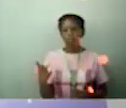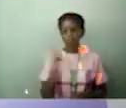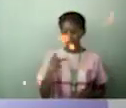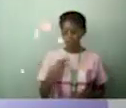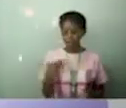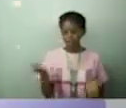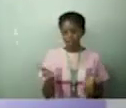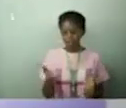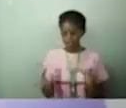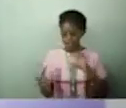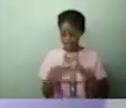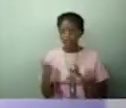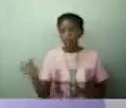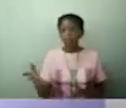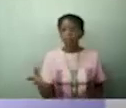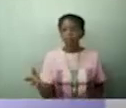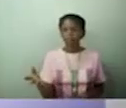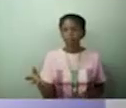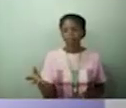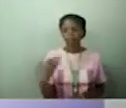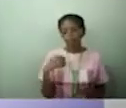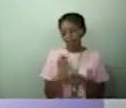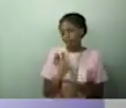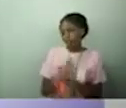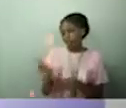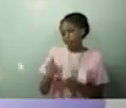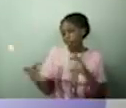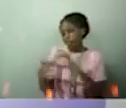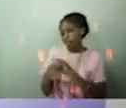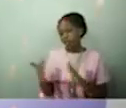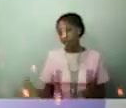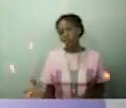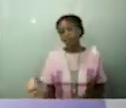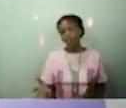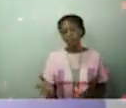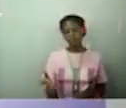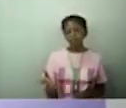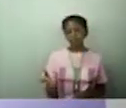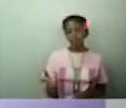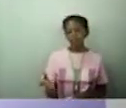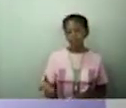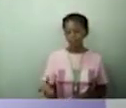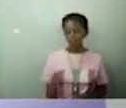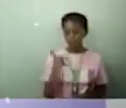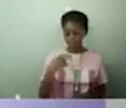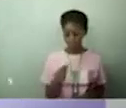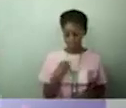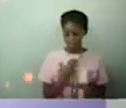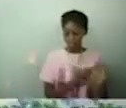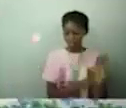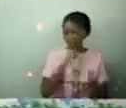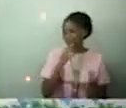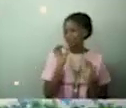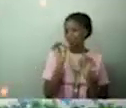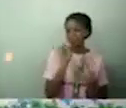to be somebody interested in the nations against the interests of God. Against the interests of God.